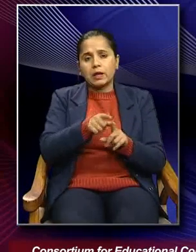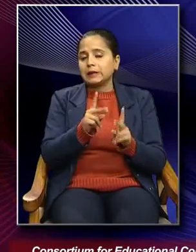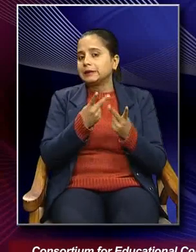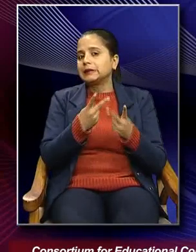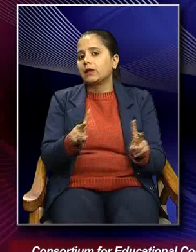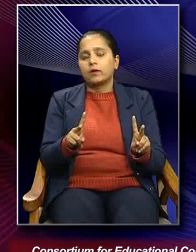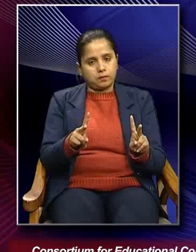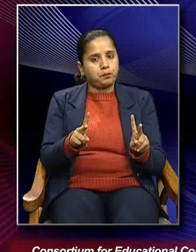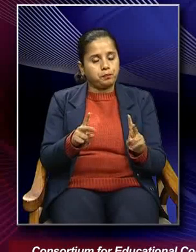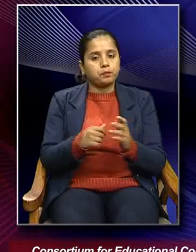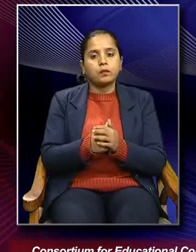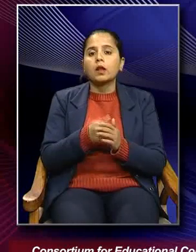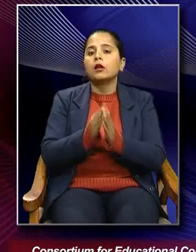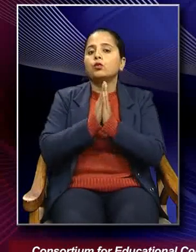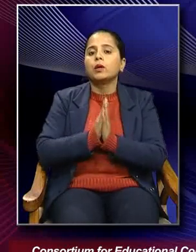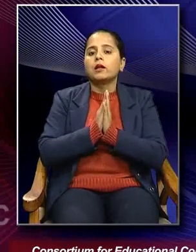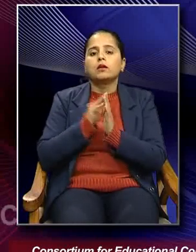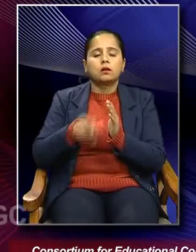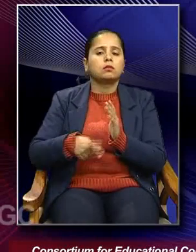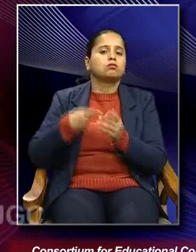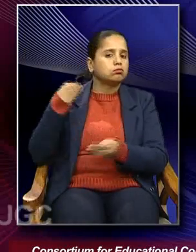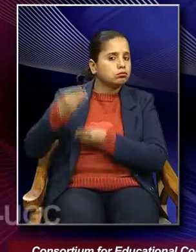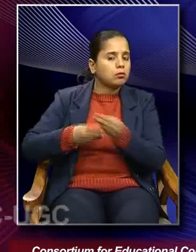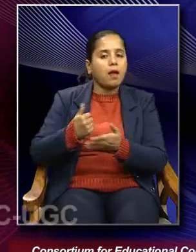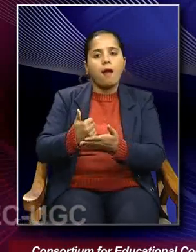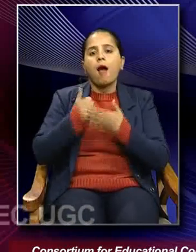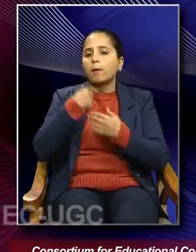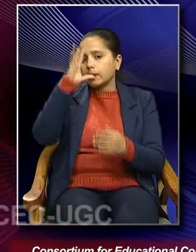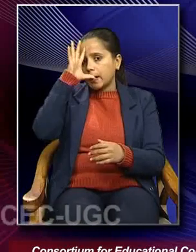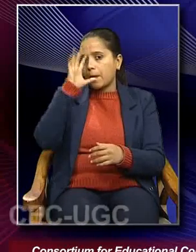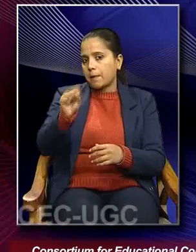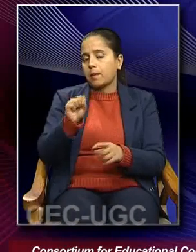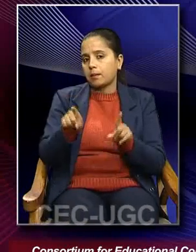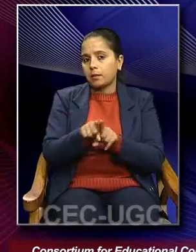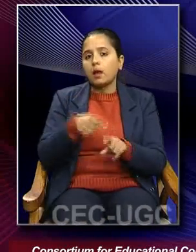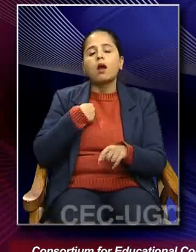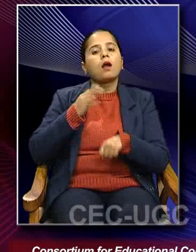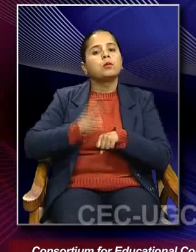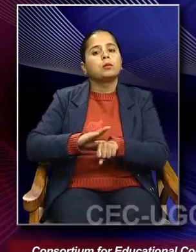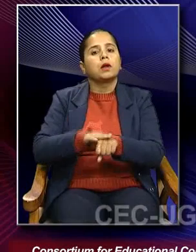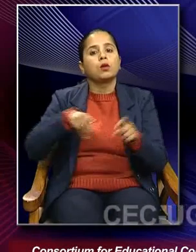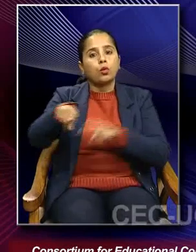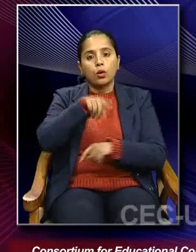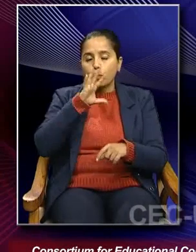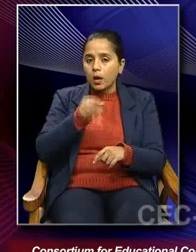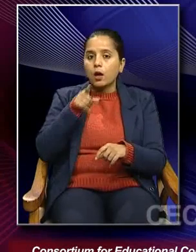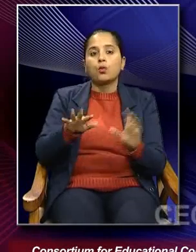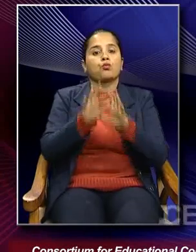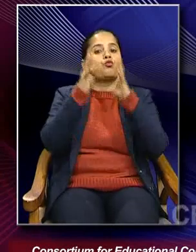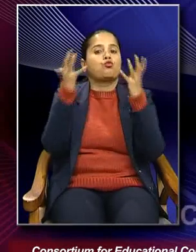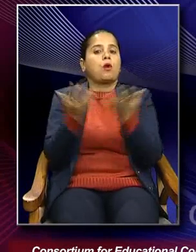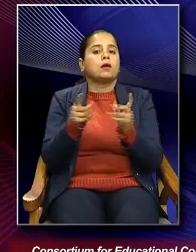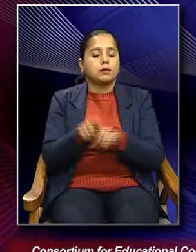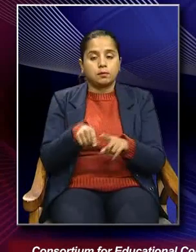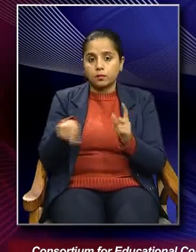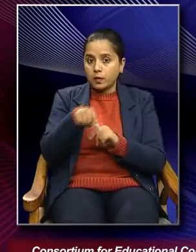extraordinary. Religious rituals helps us to remember the experience of the sacred world in